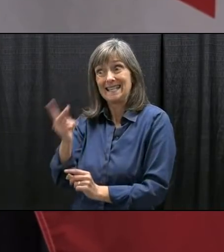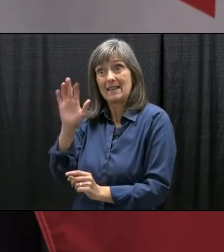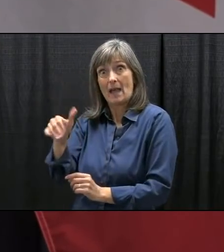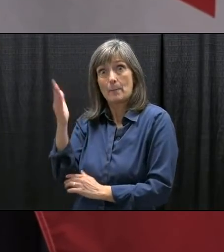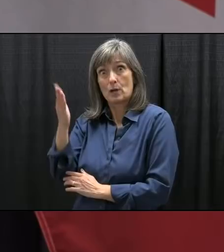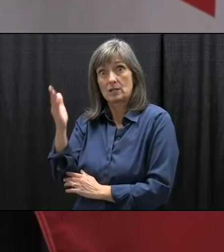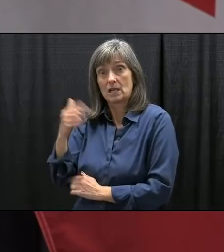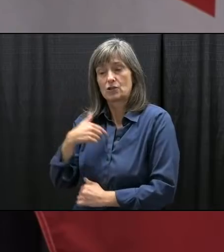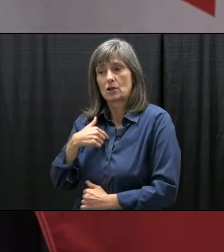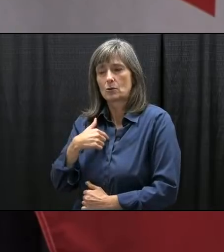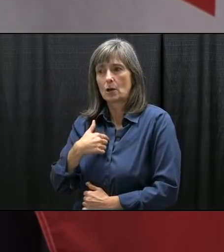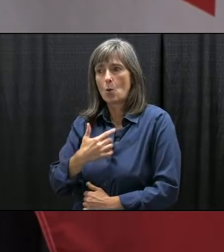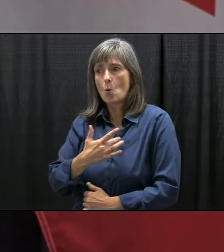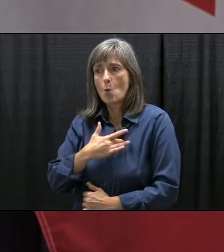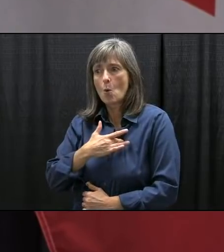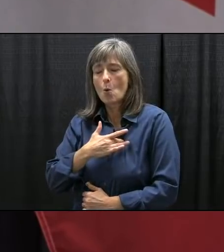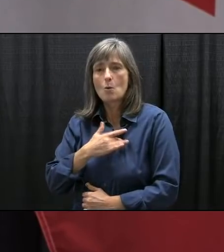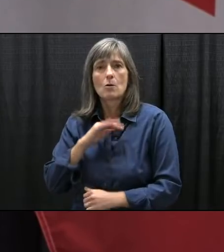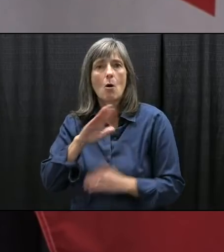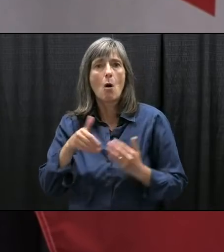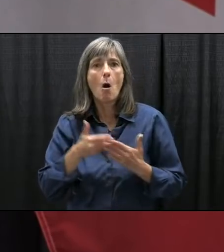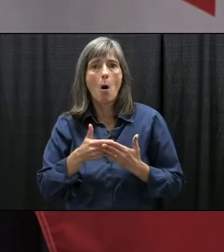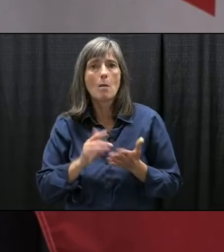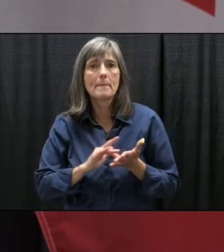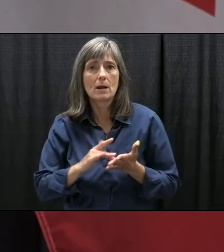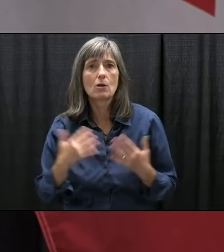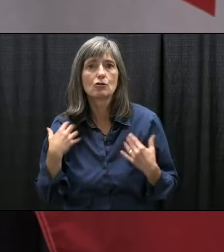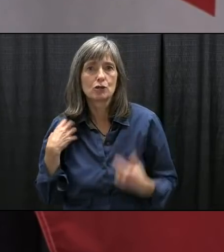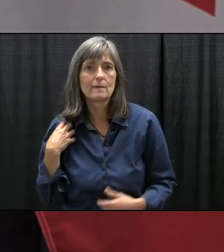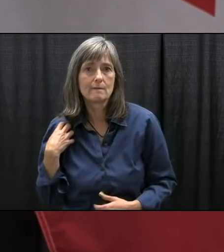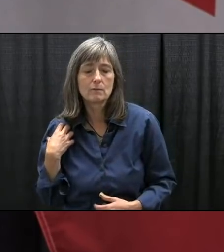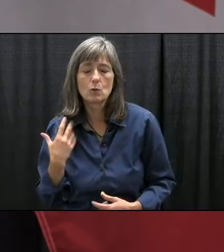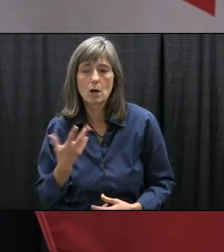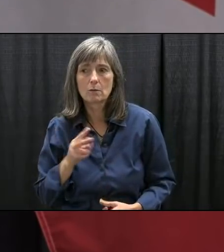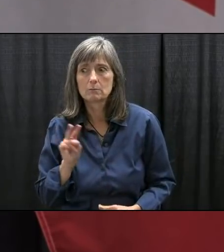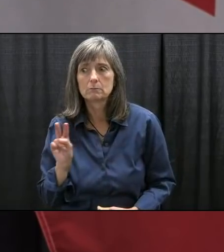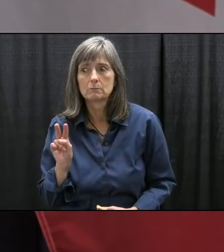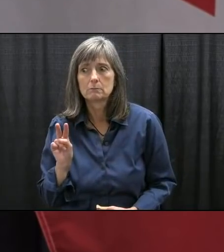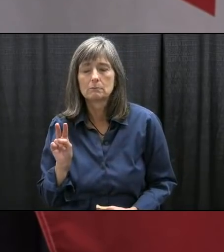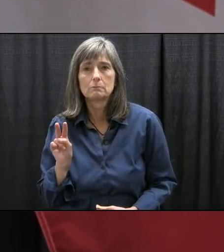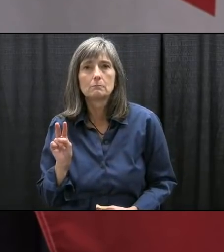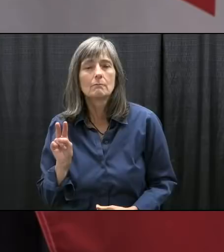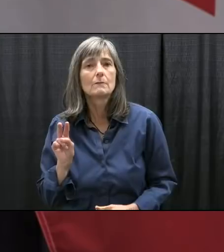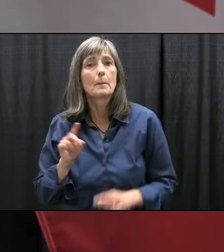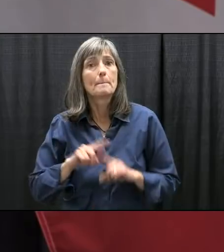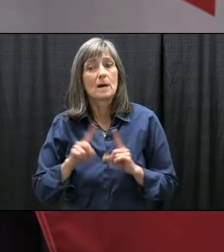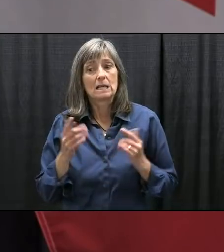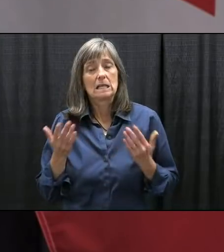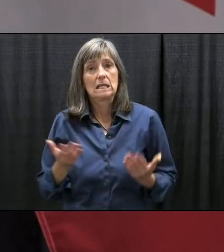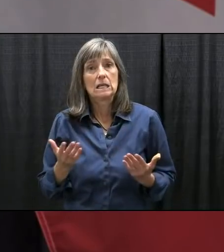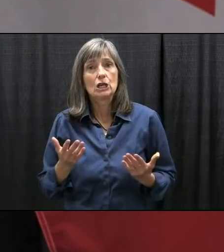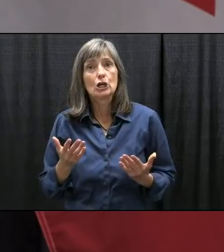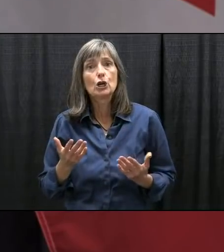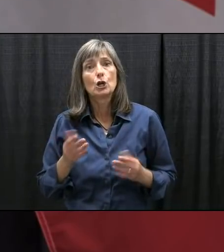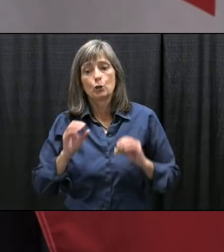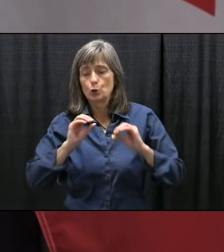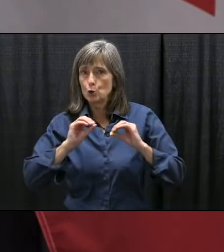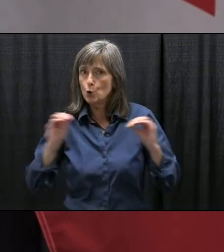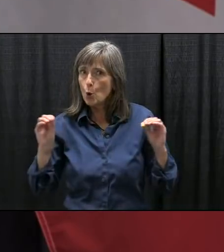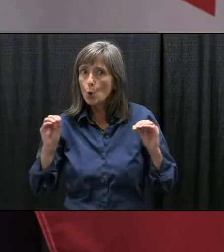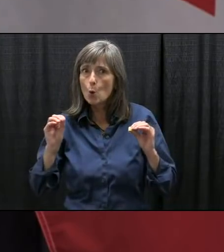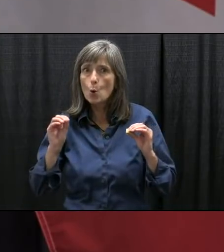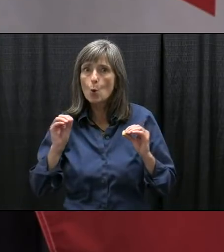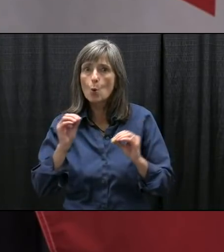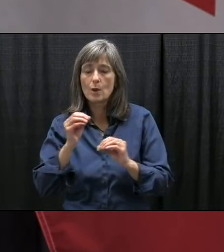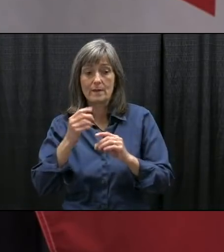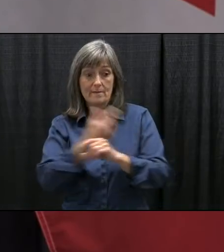as I said, we have nobody in that nursing home who ended up in hospital or who died. And the vaccine really protected them. There was transmission,